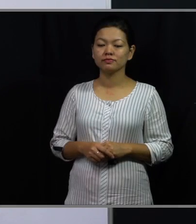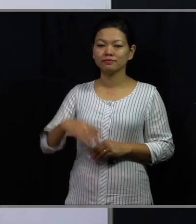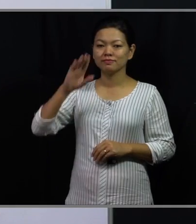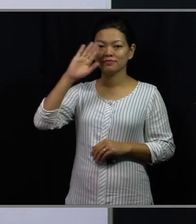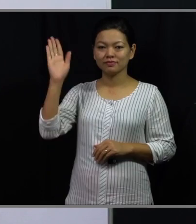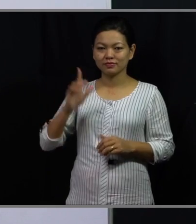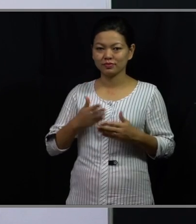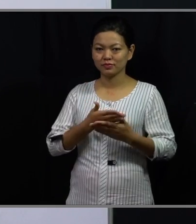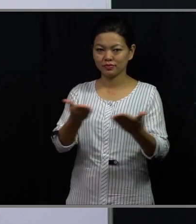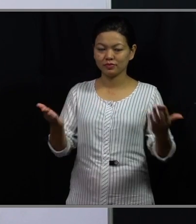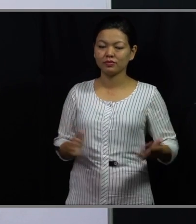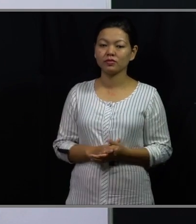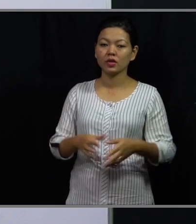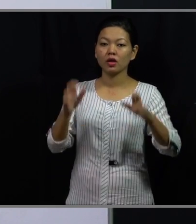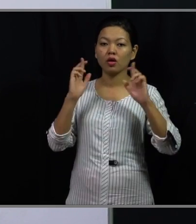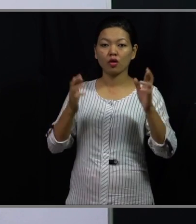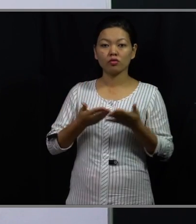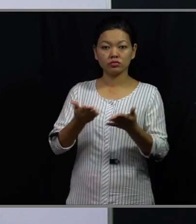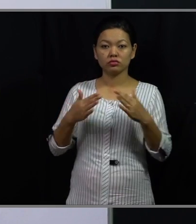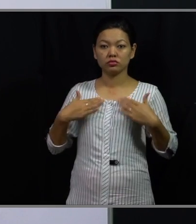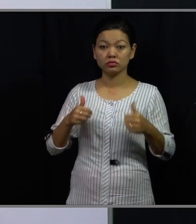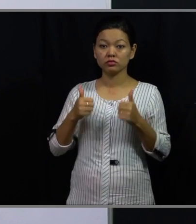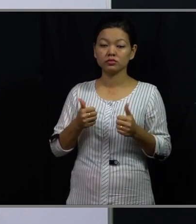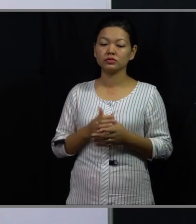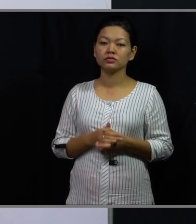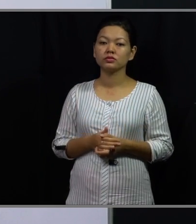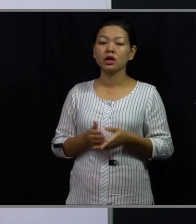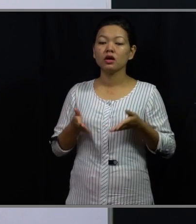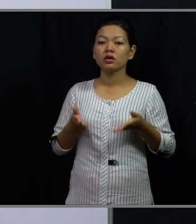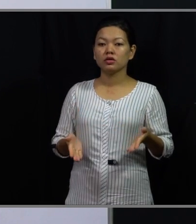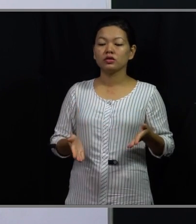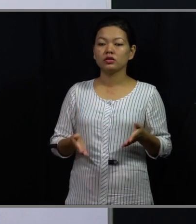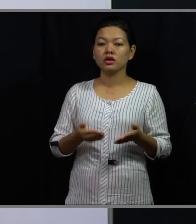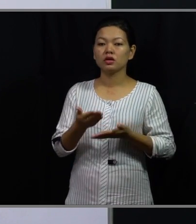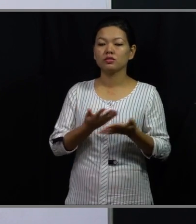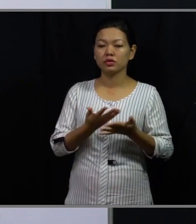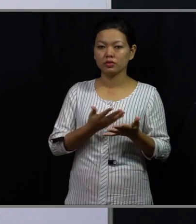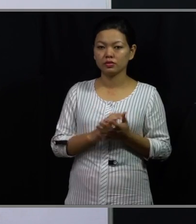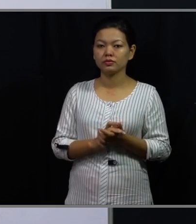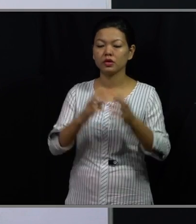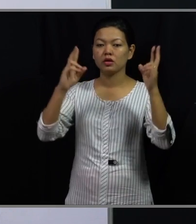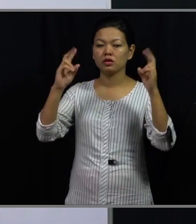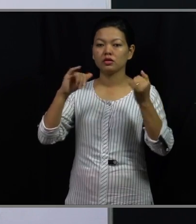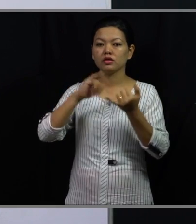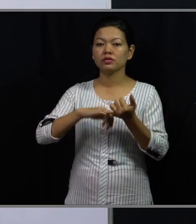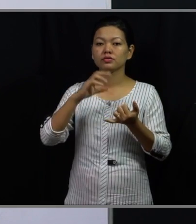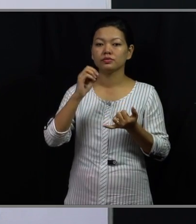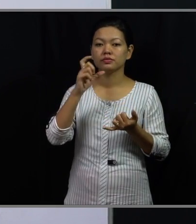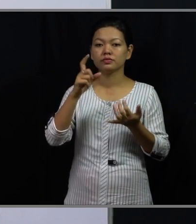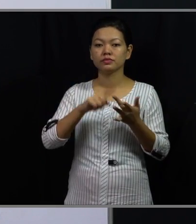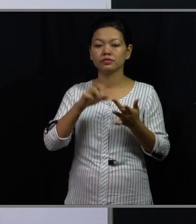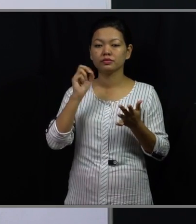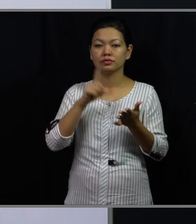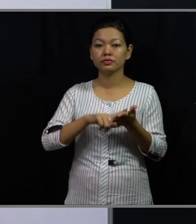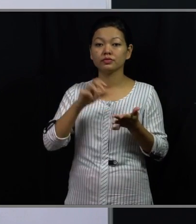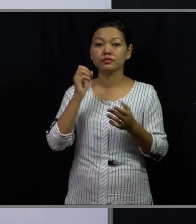Hello everyone, I hope you are all doing good. Even today, I will be discussing about sociology for class 12. In our